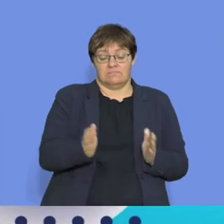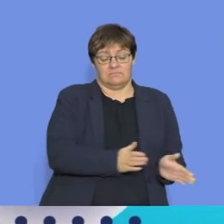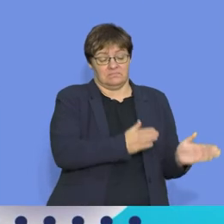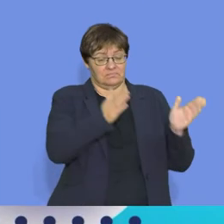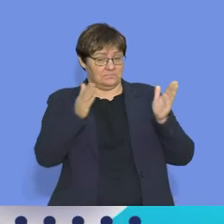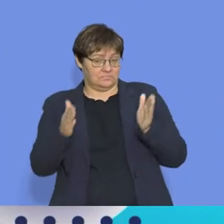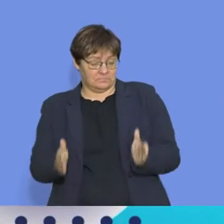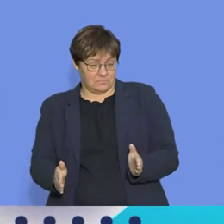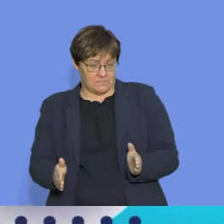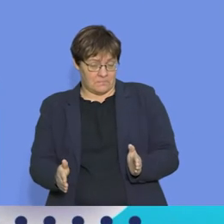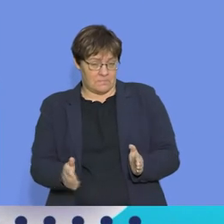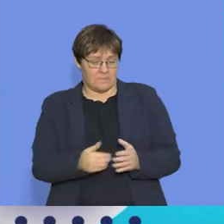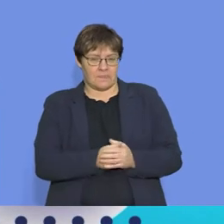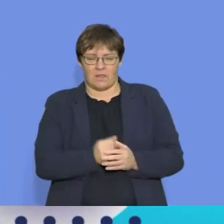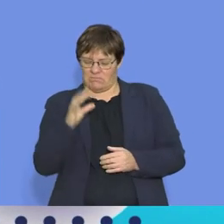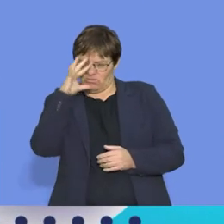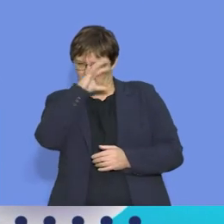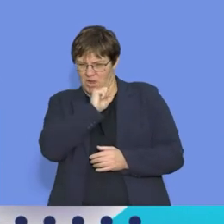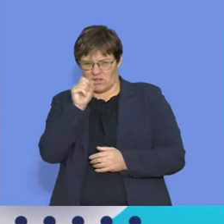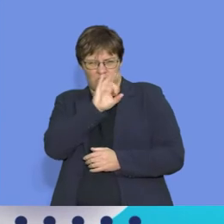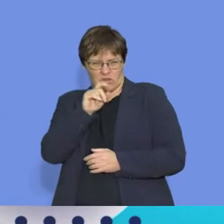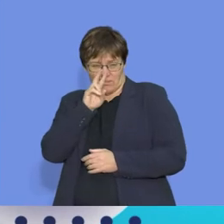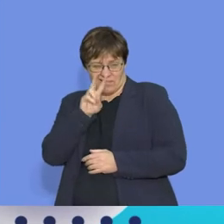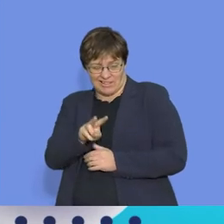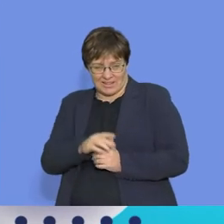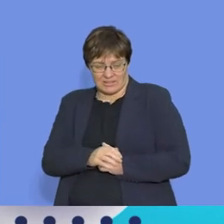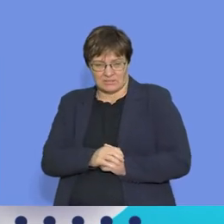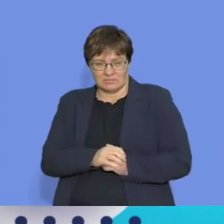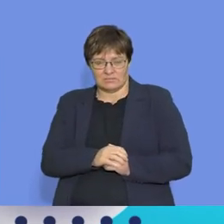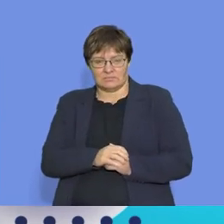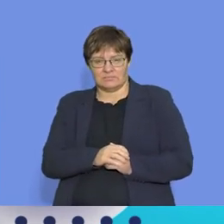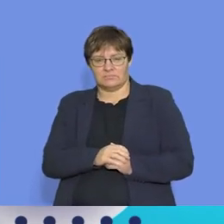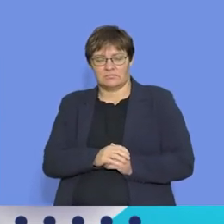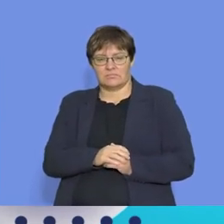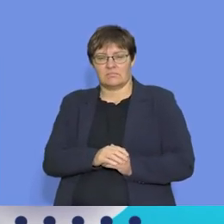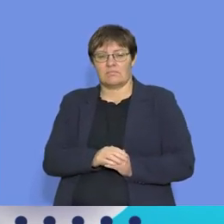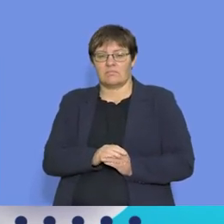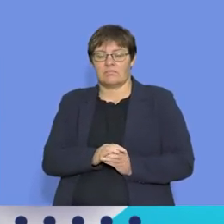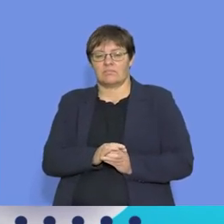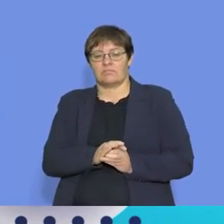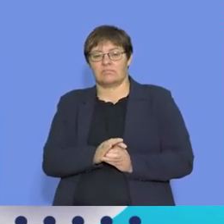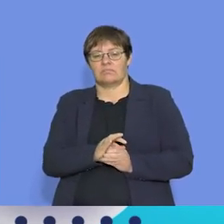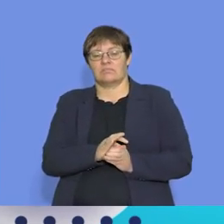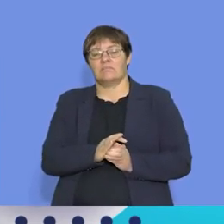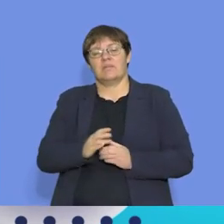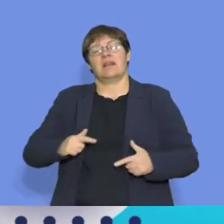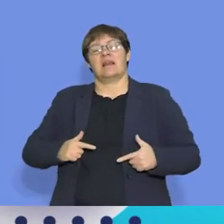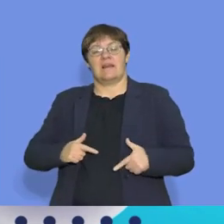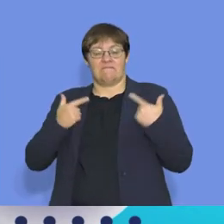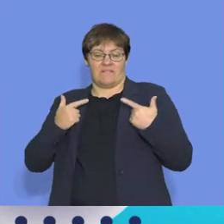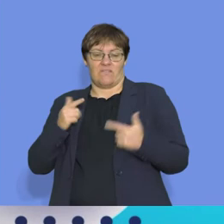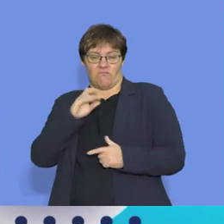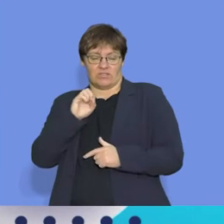The next type of weird fossil that we have a look at are fossils which are called